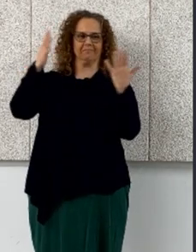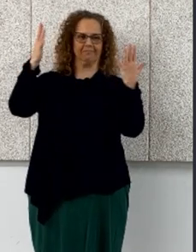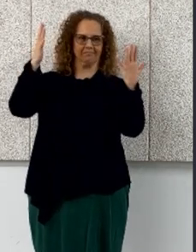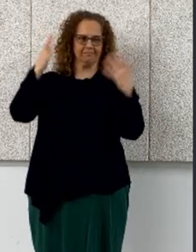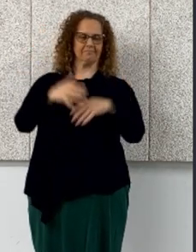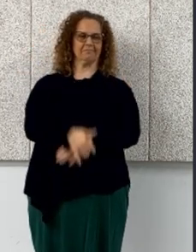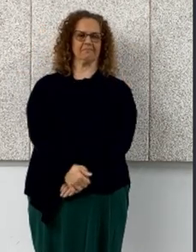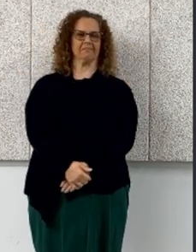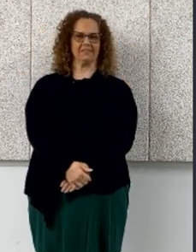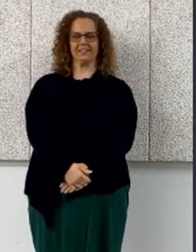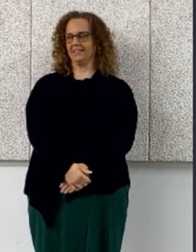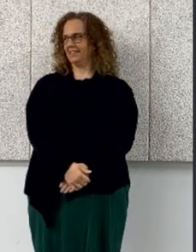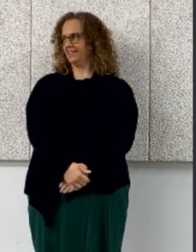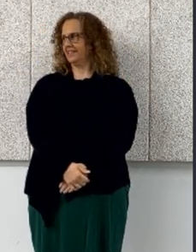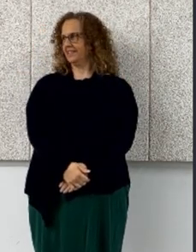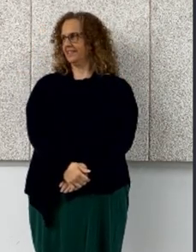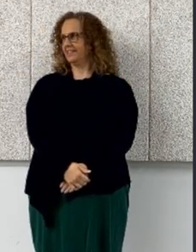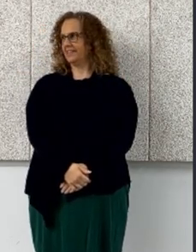Okay. Yeah.